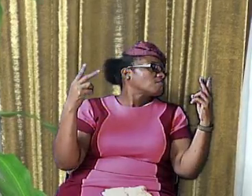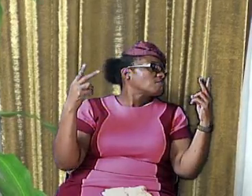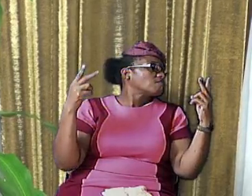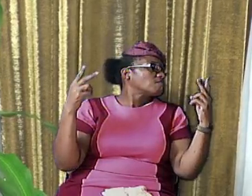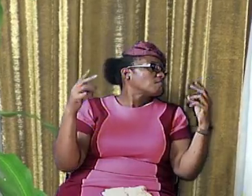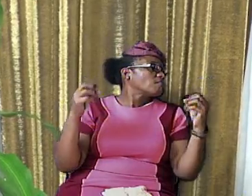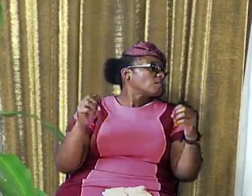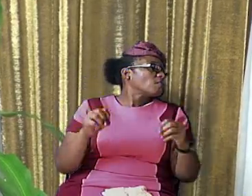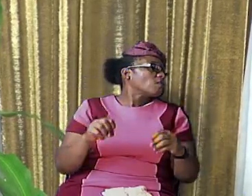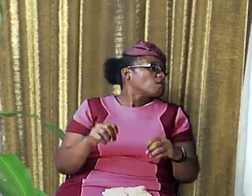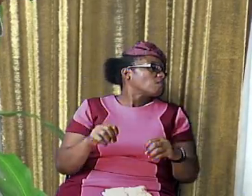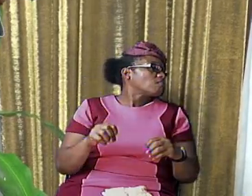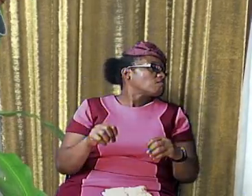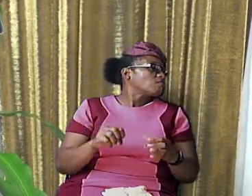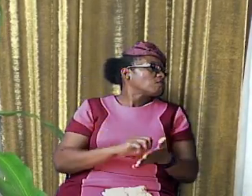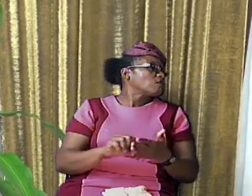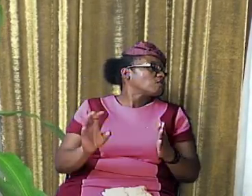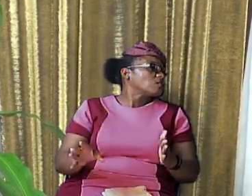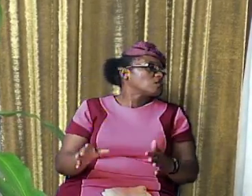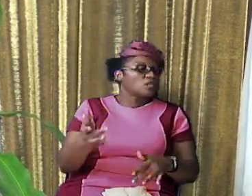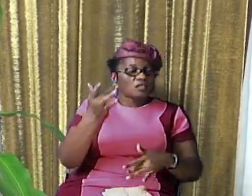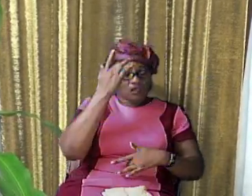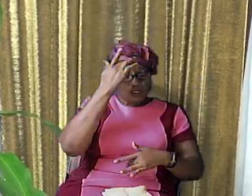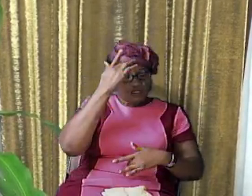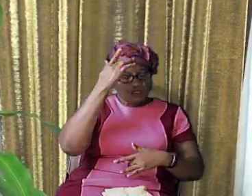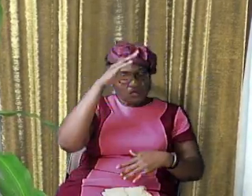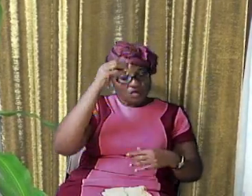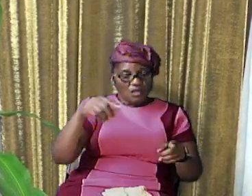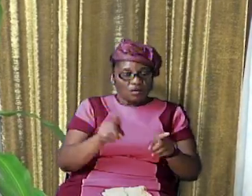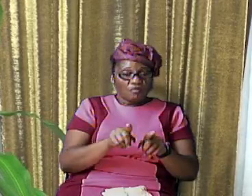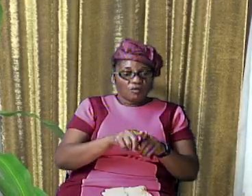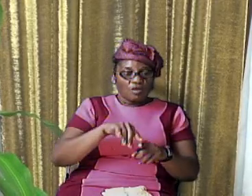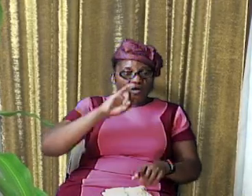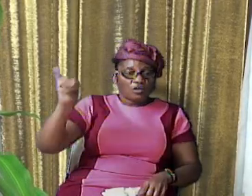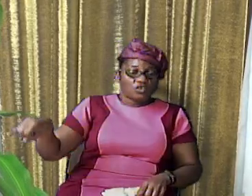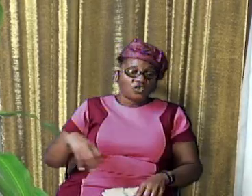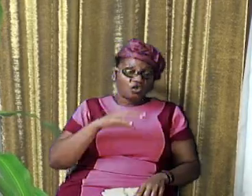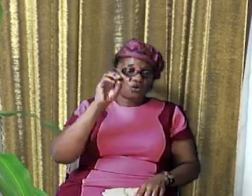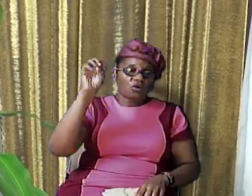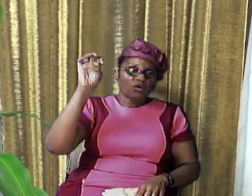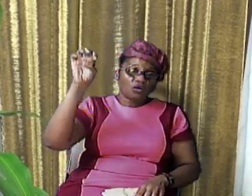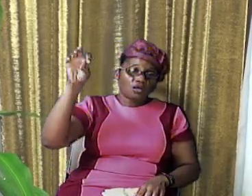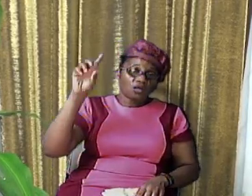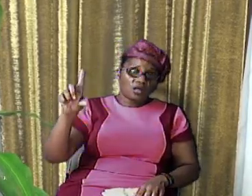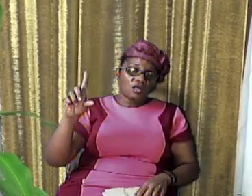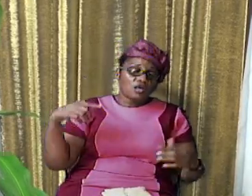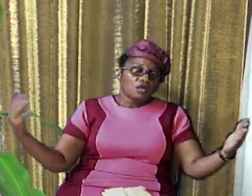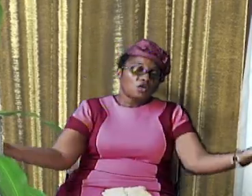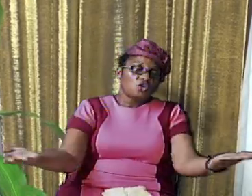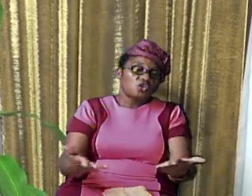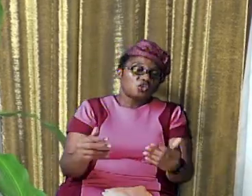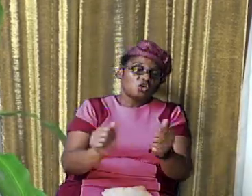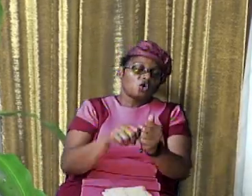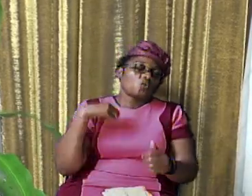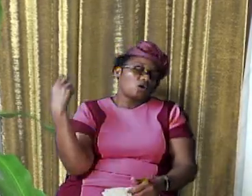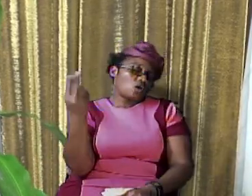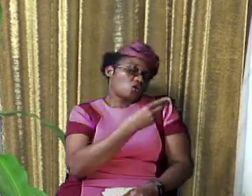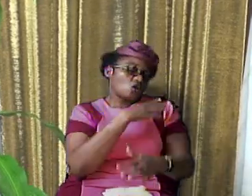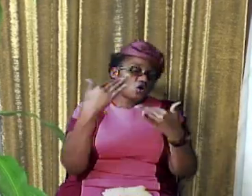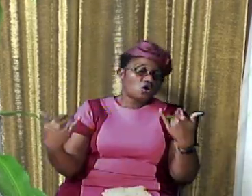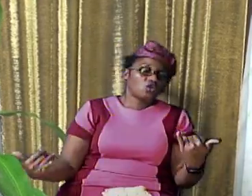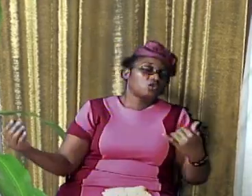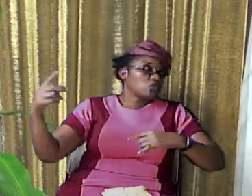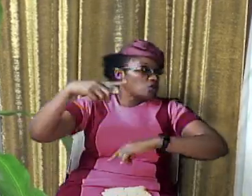sick, and we have another victory report. Brother Joel, I heard that he was in the hospital, and Brother Joel is here. Come on, Brother Joel, come